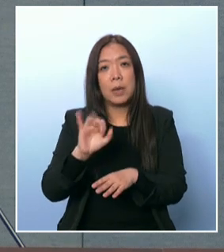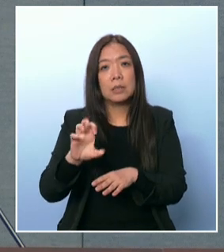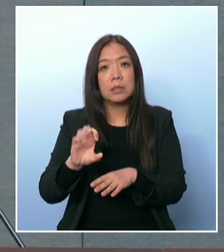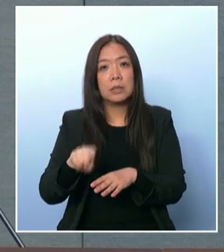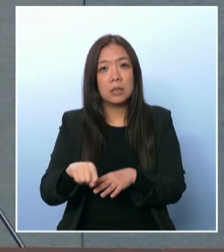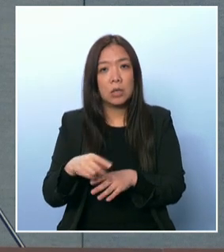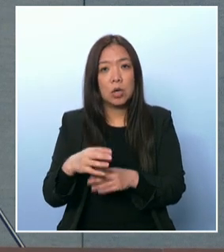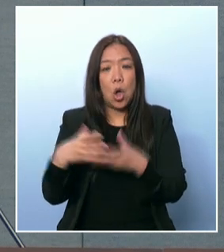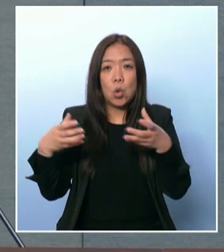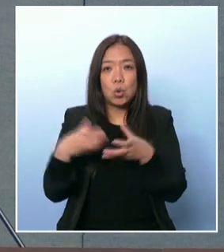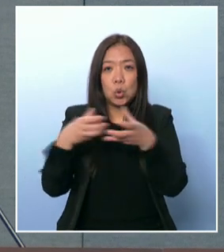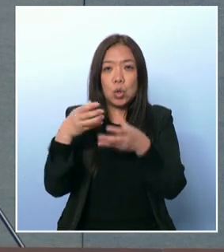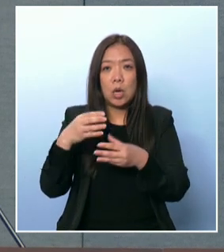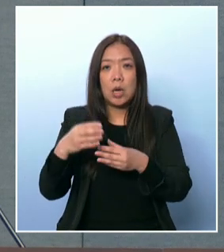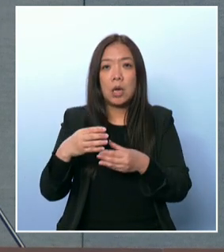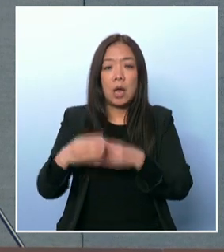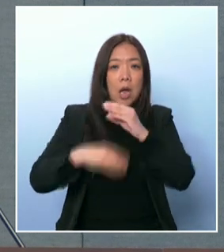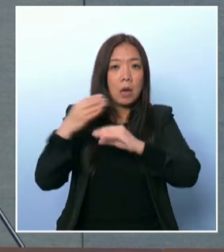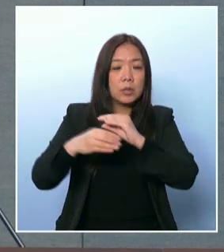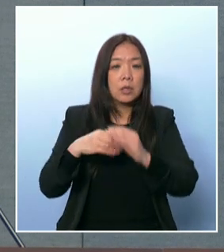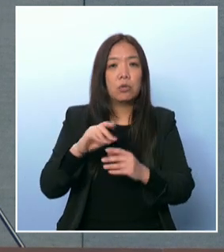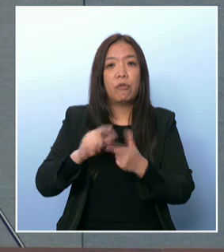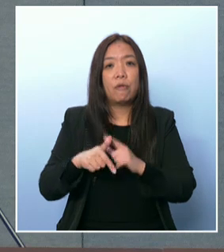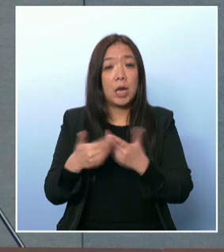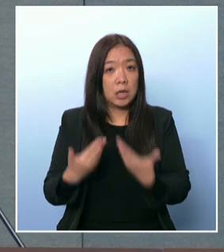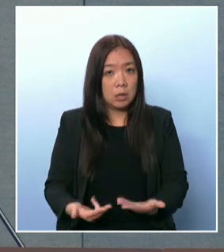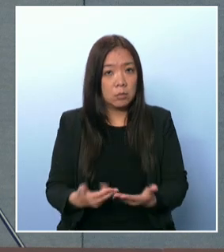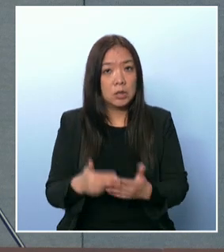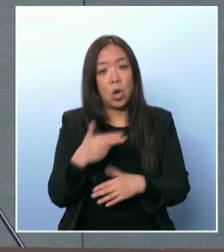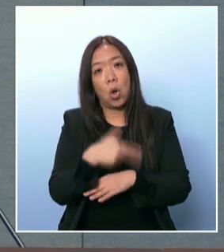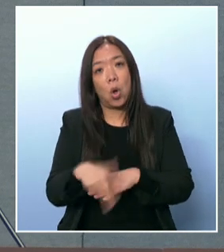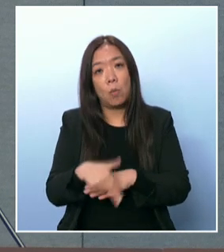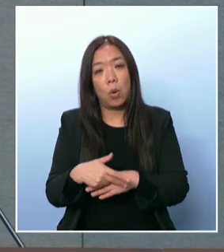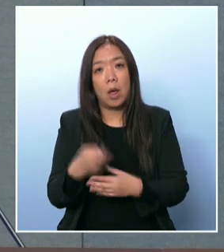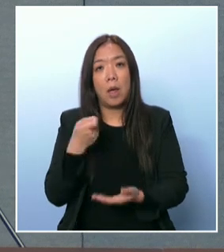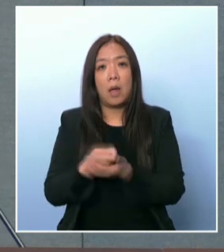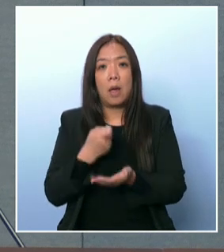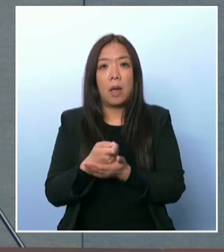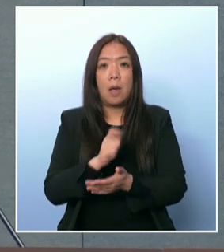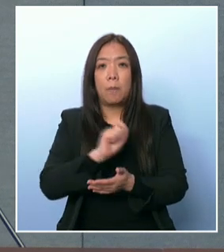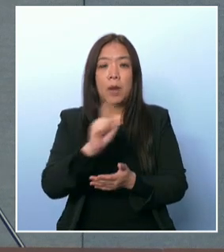2015. And also, we are adopting the MIC.